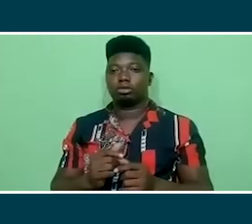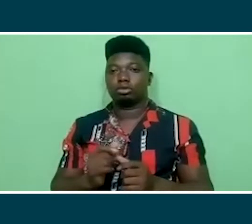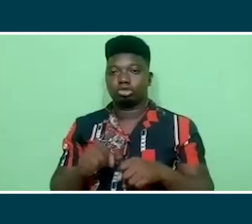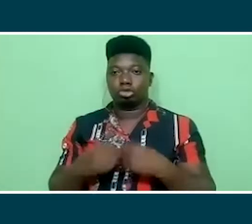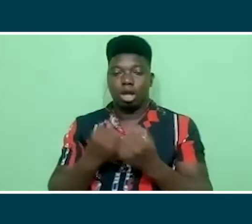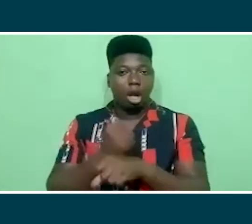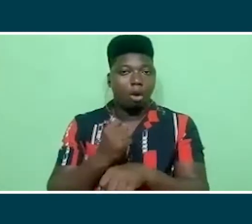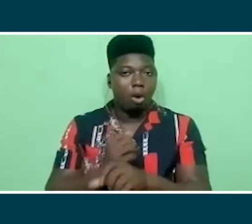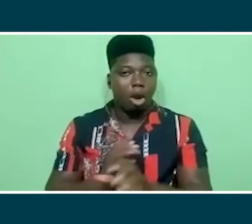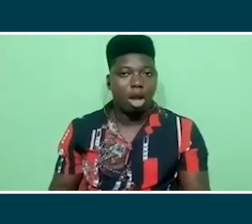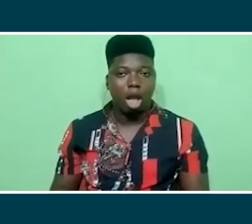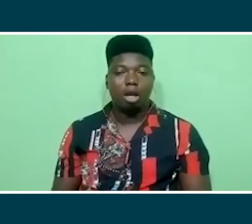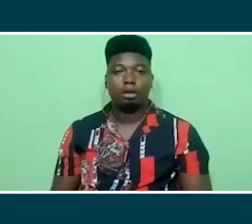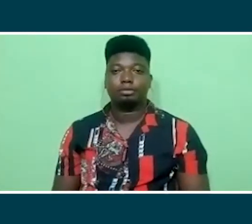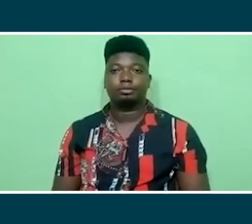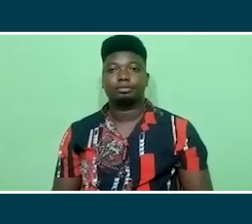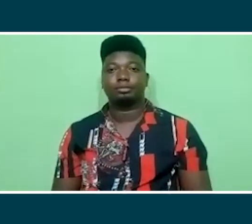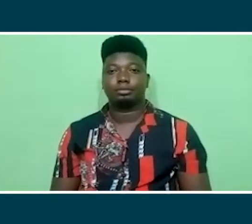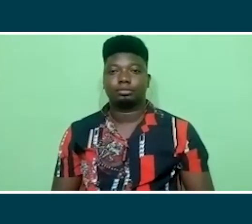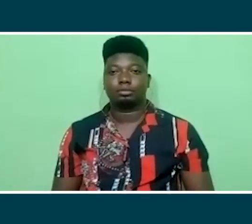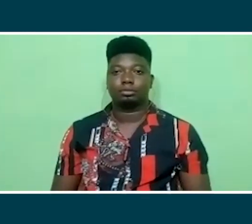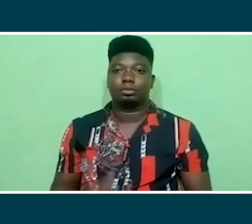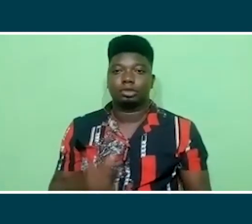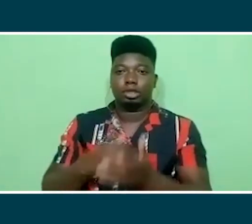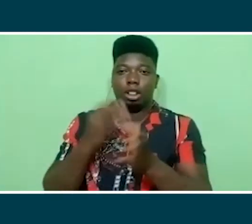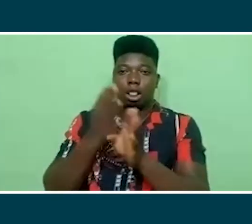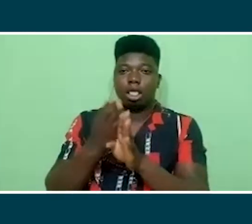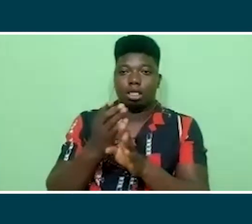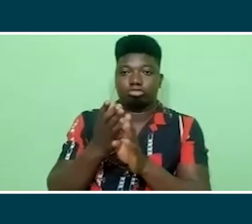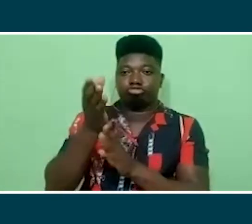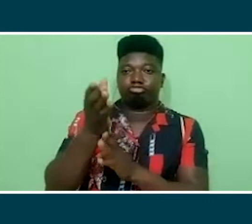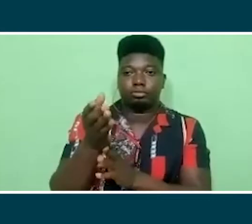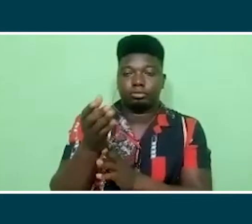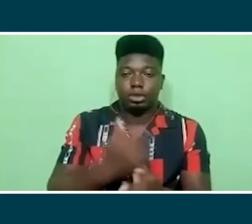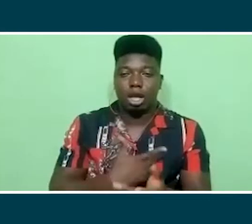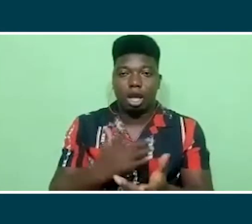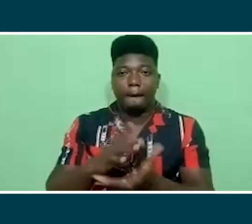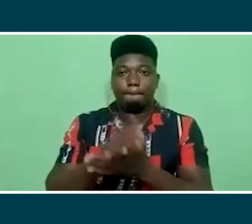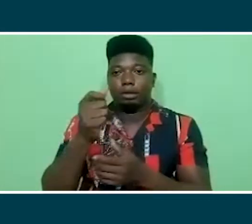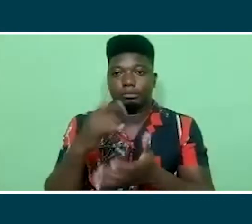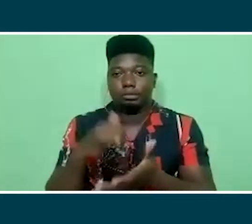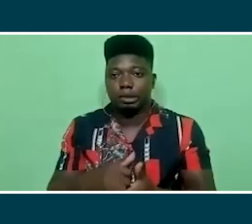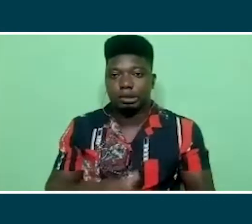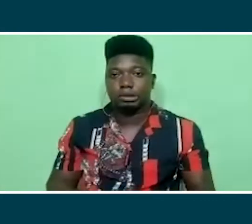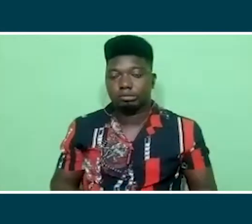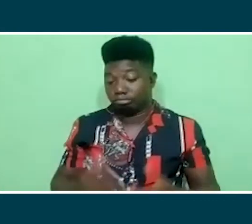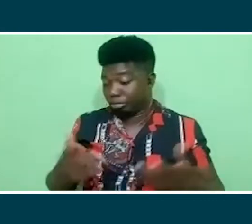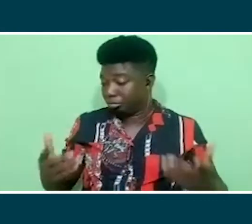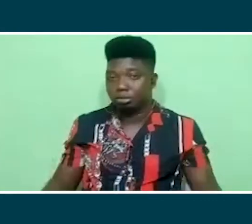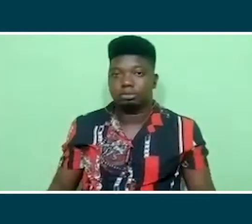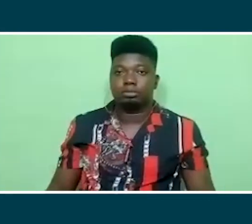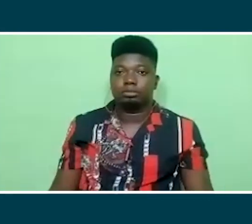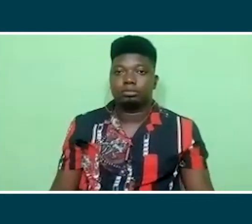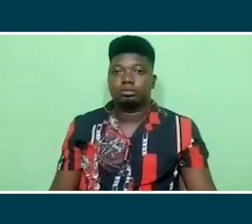along the lines of, it's a sign of strength to reach out for help. And I believed that. Nevertheless,